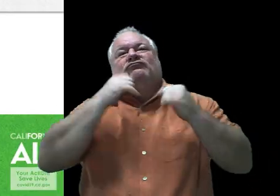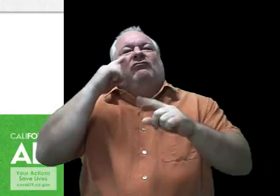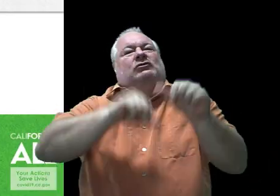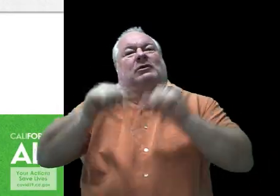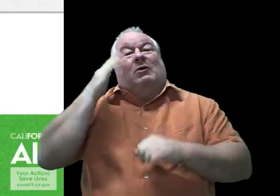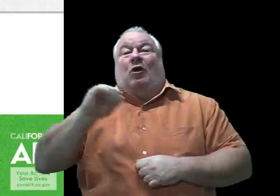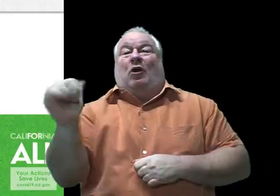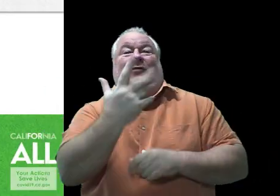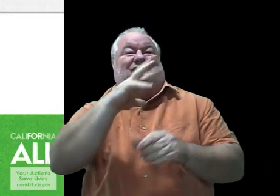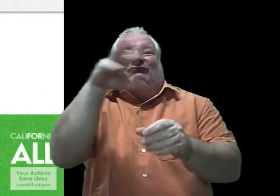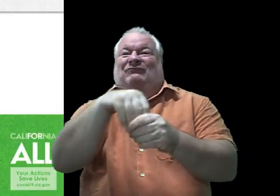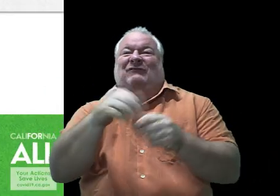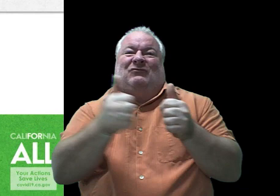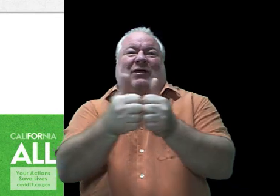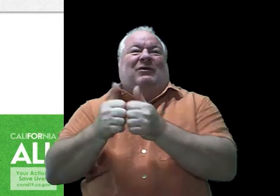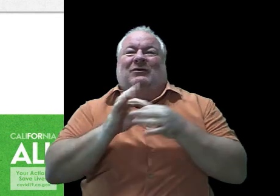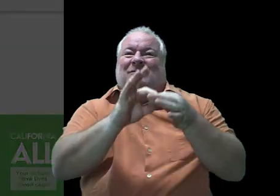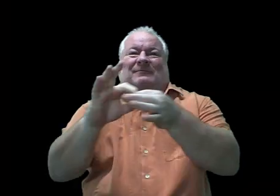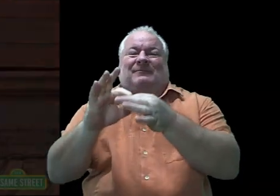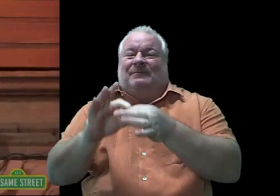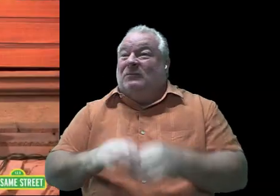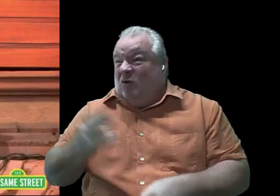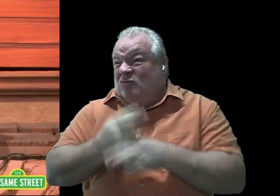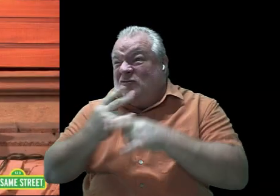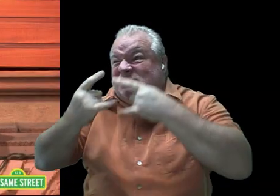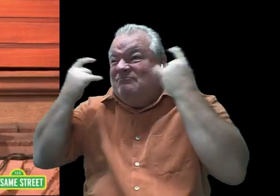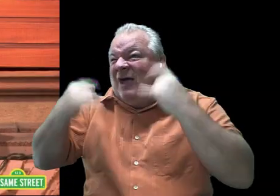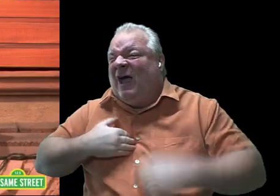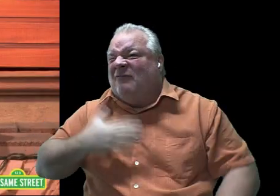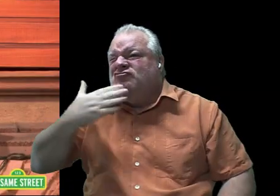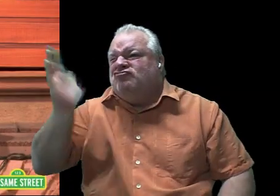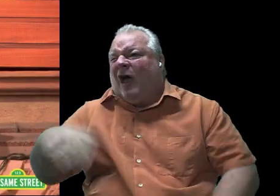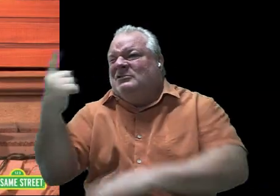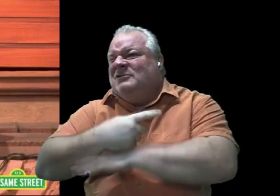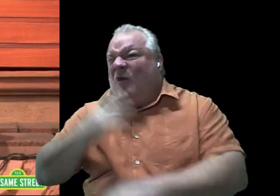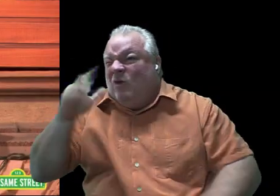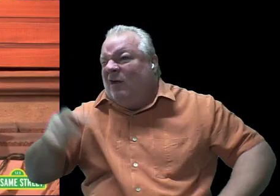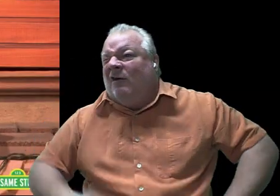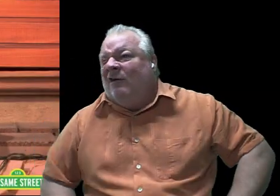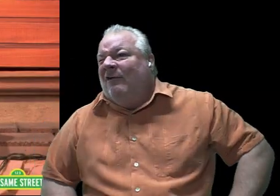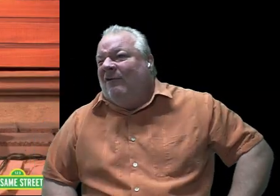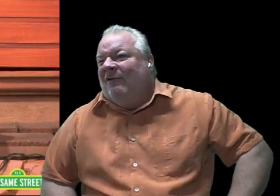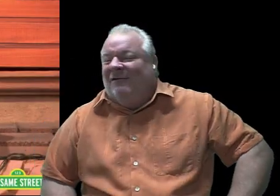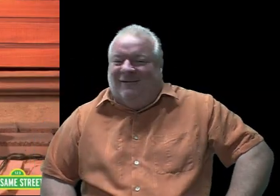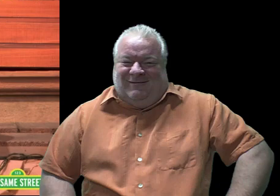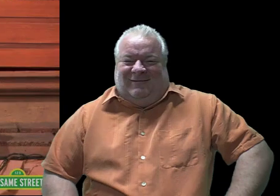Caring for each other because we are all in this together. So wear a mask and have a rotten day, will ya?